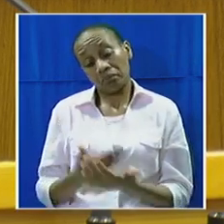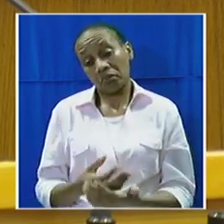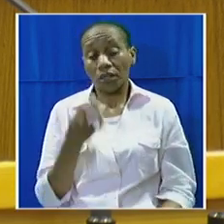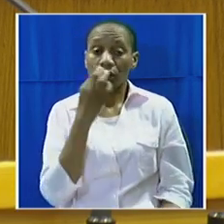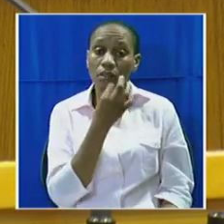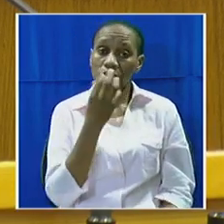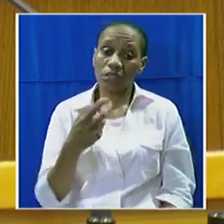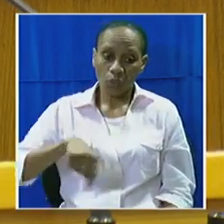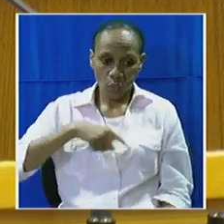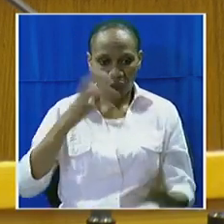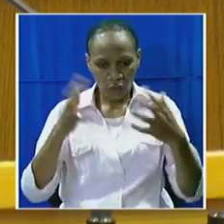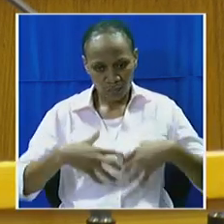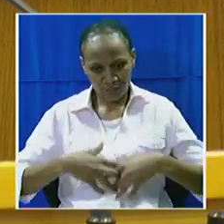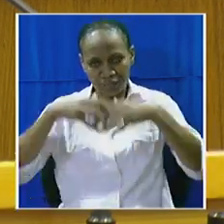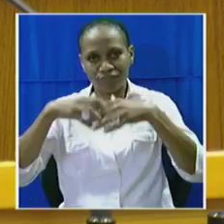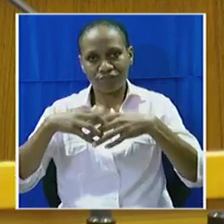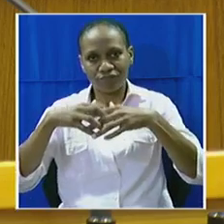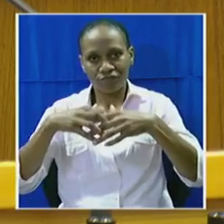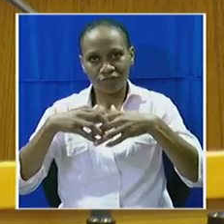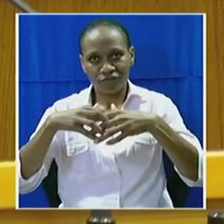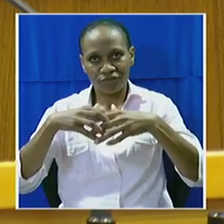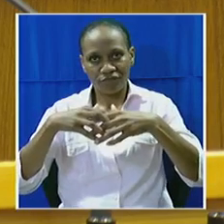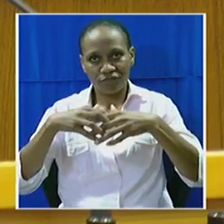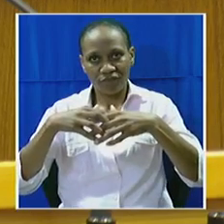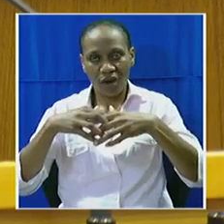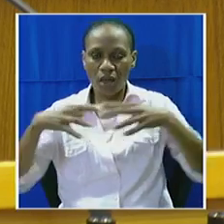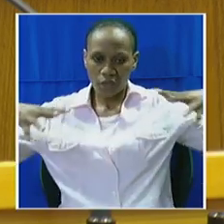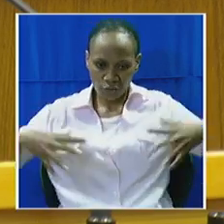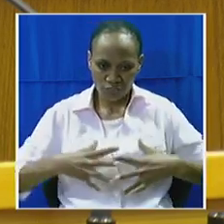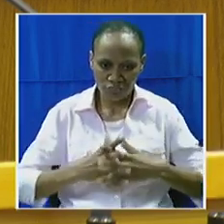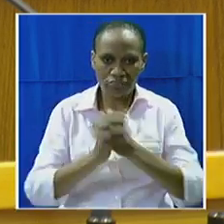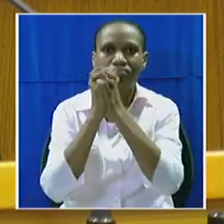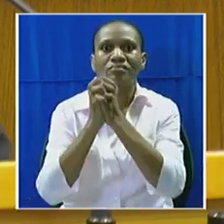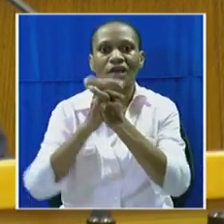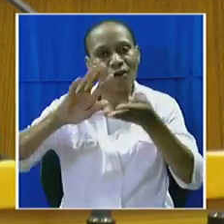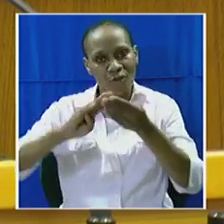creating a democratic, cohesive society.